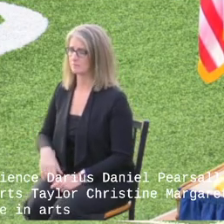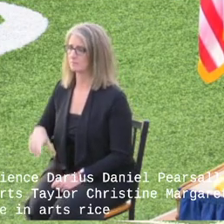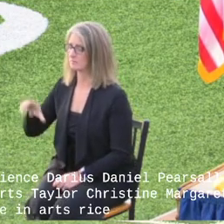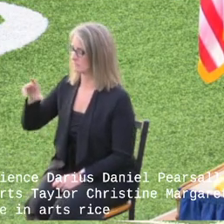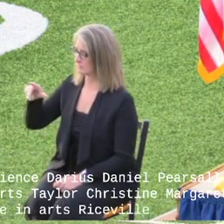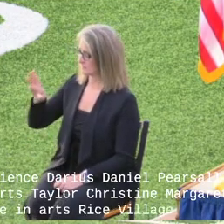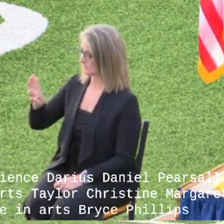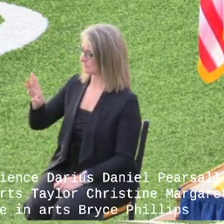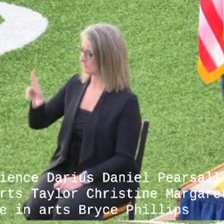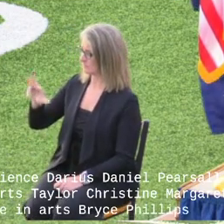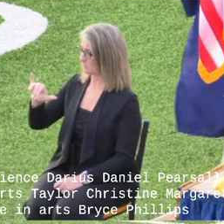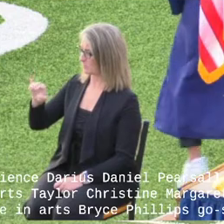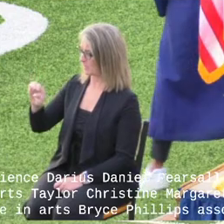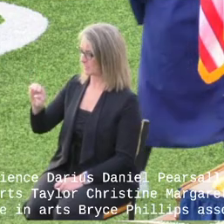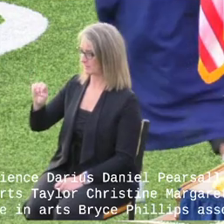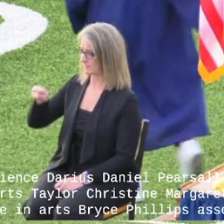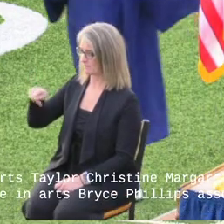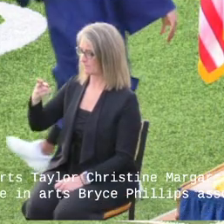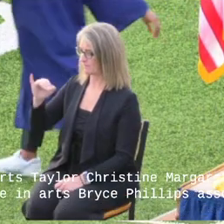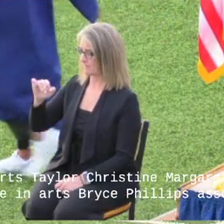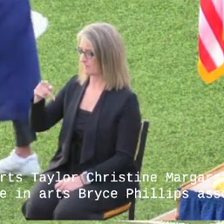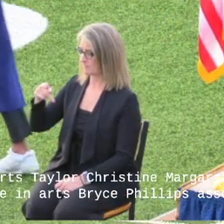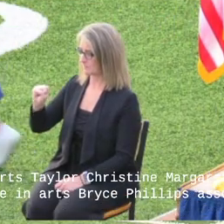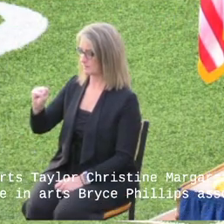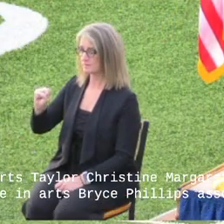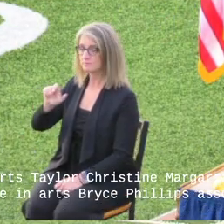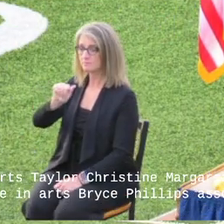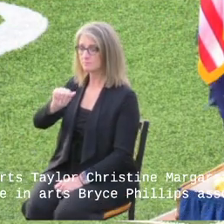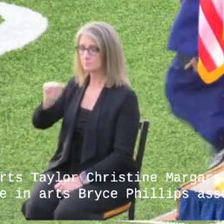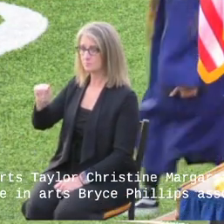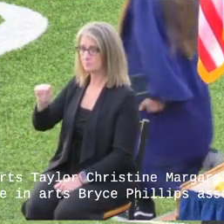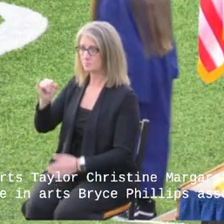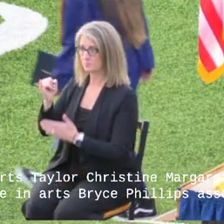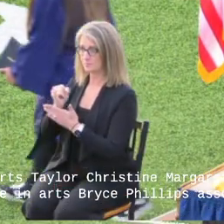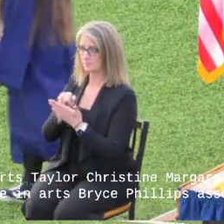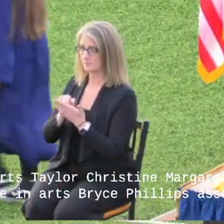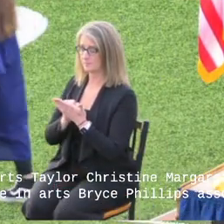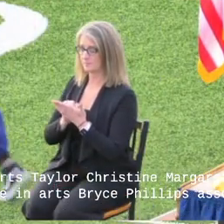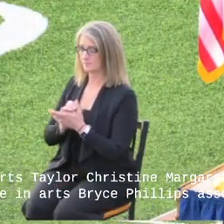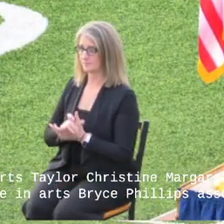Bryce Phillips, Associate in Arts. Yeah, Bryce!